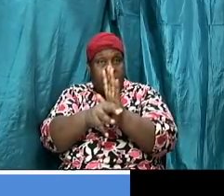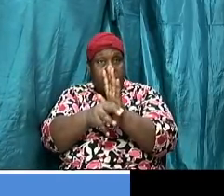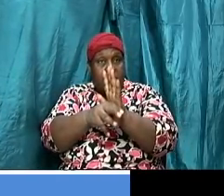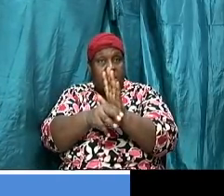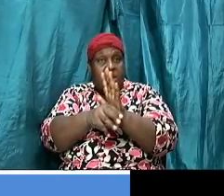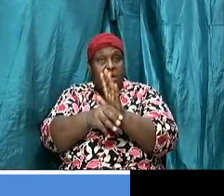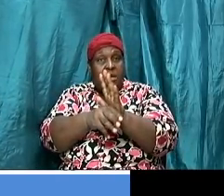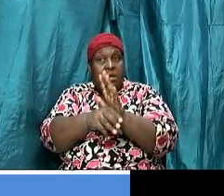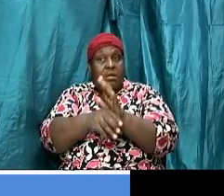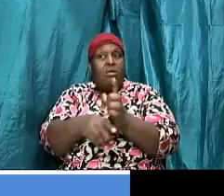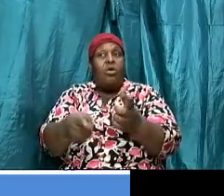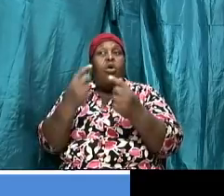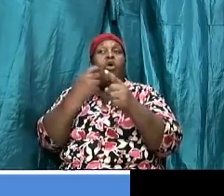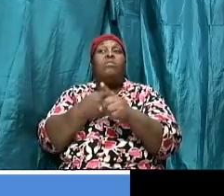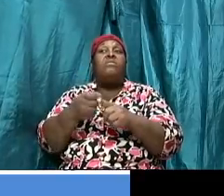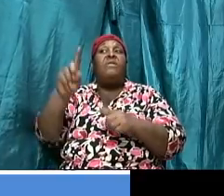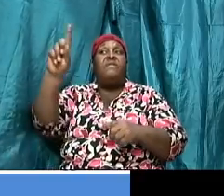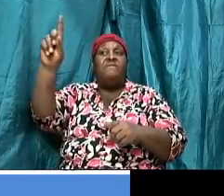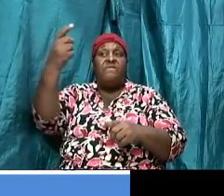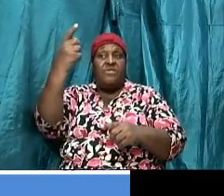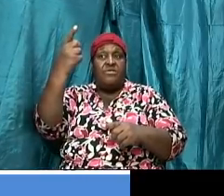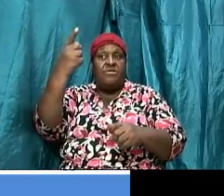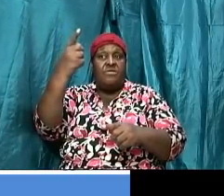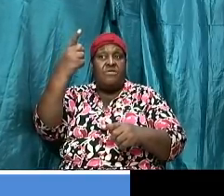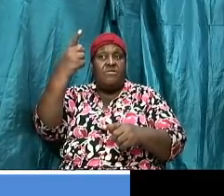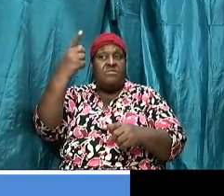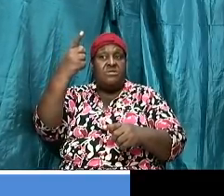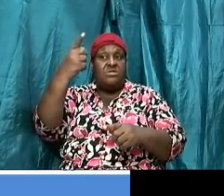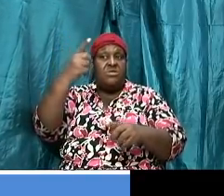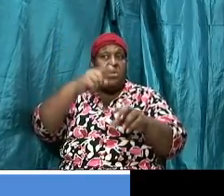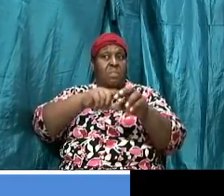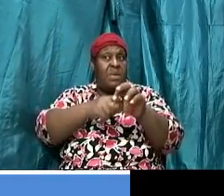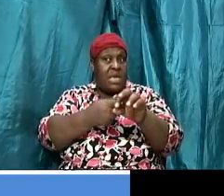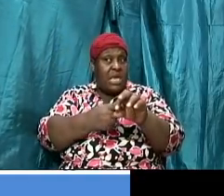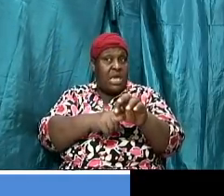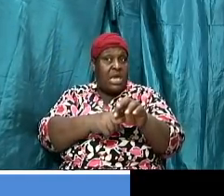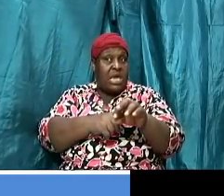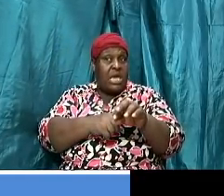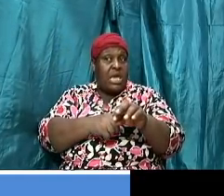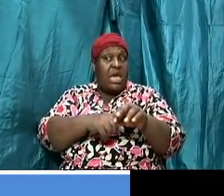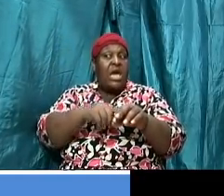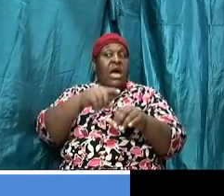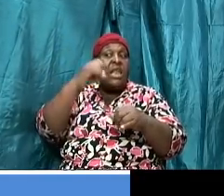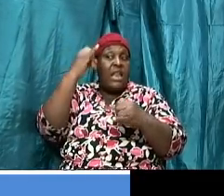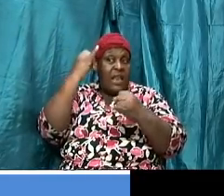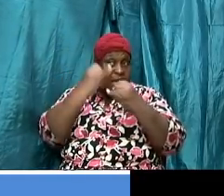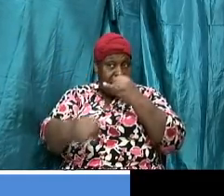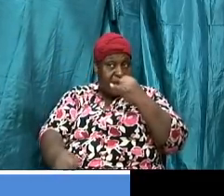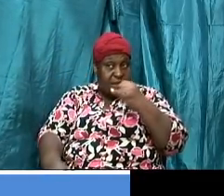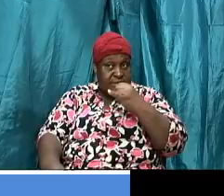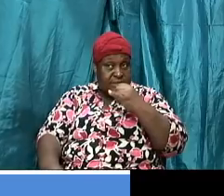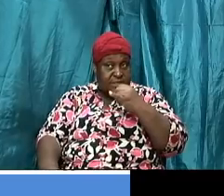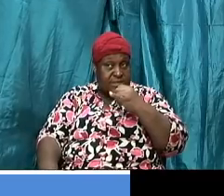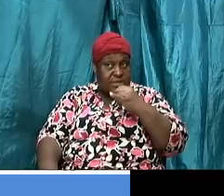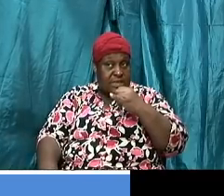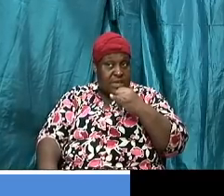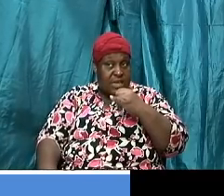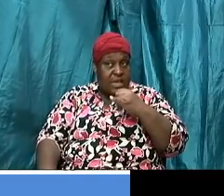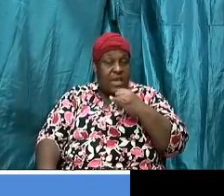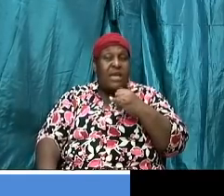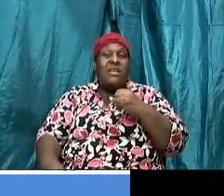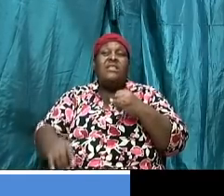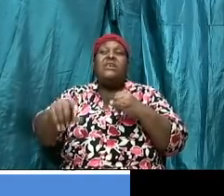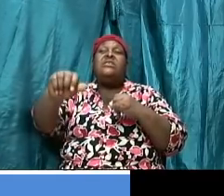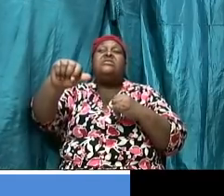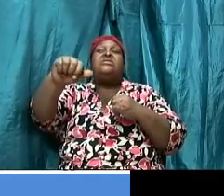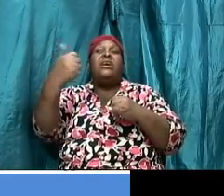first right down to where remember begins, and count from the last and count right back to where it ends, that remember the Sabbath day to keep it holy,